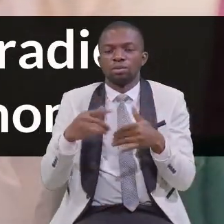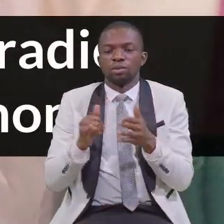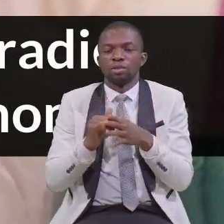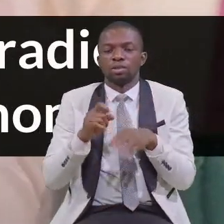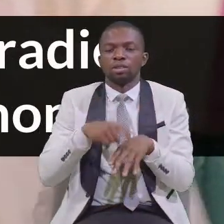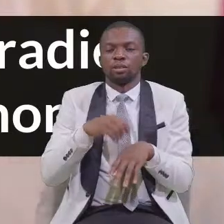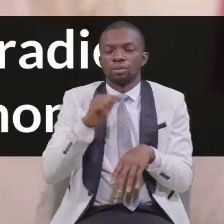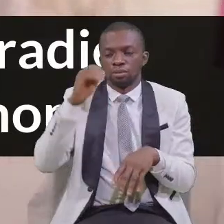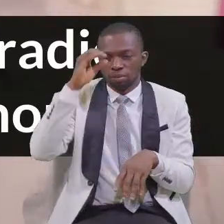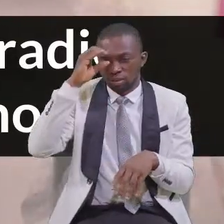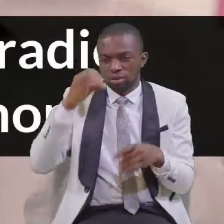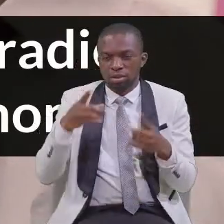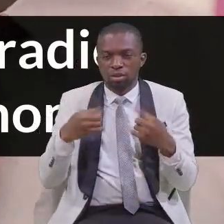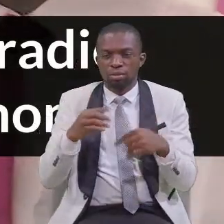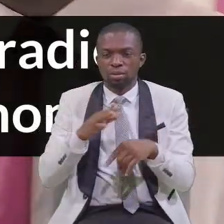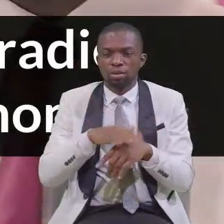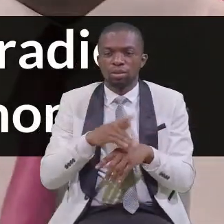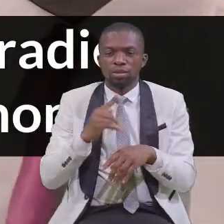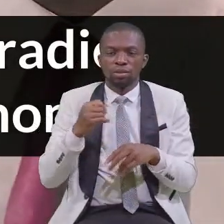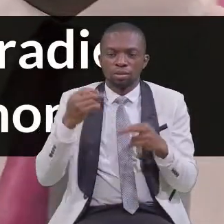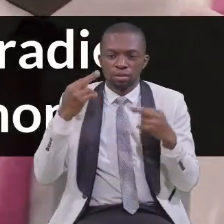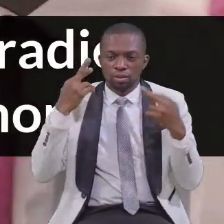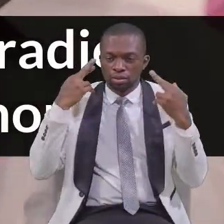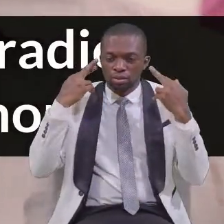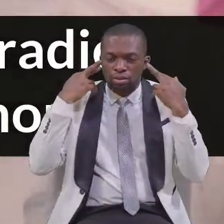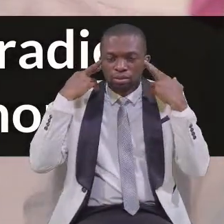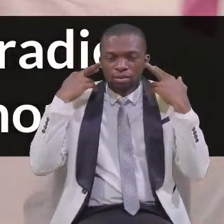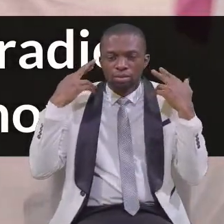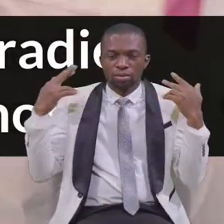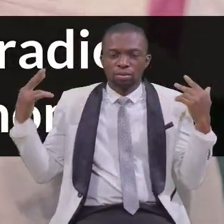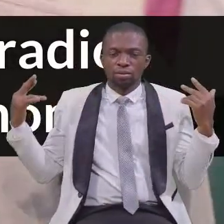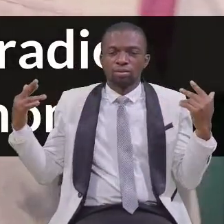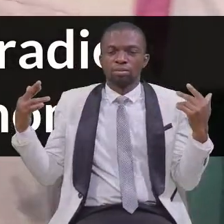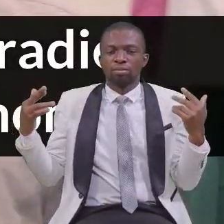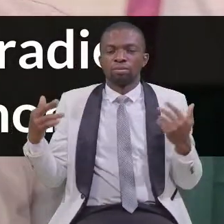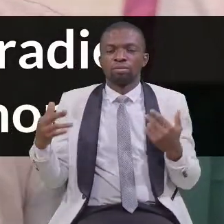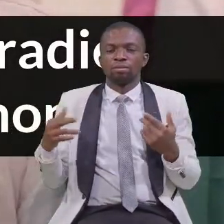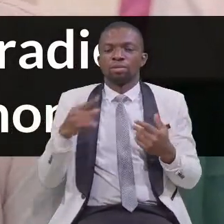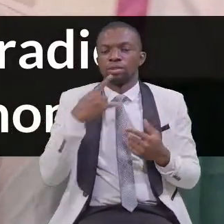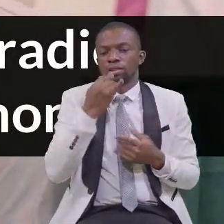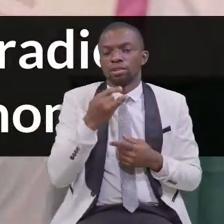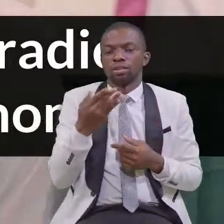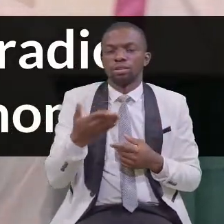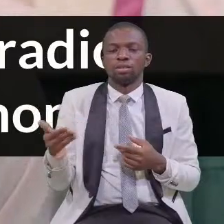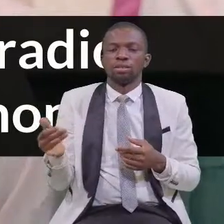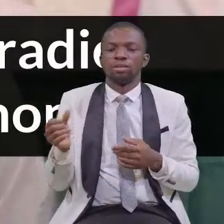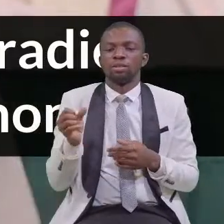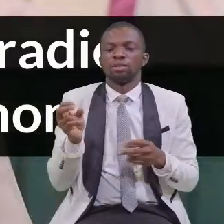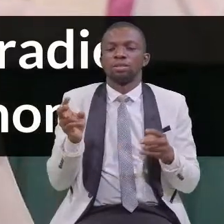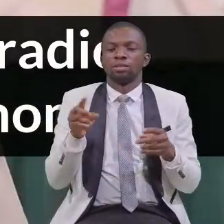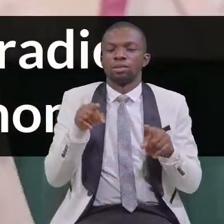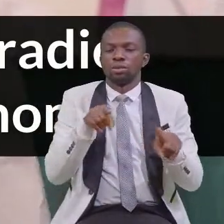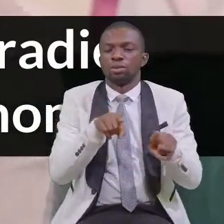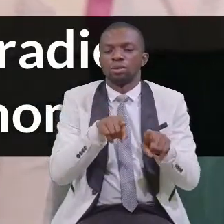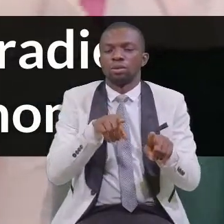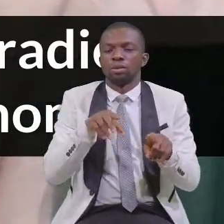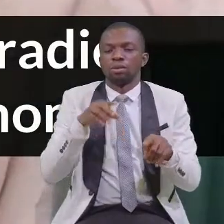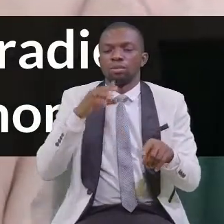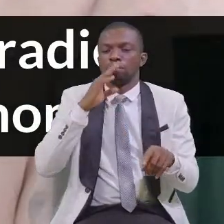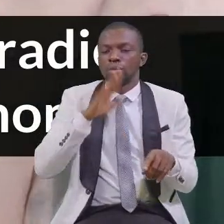About the time a man came on the radio, saying things look bad for